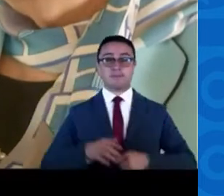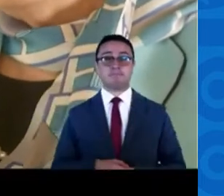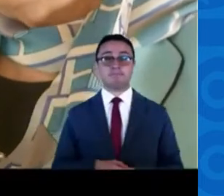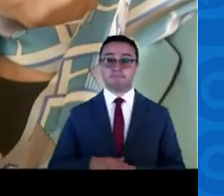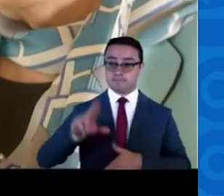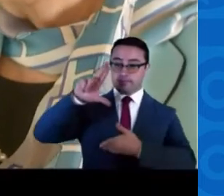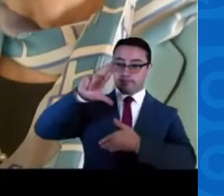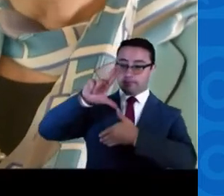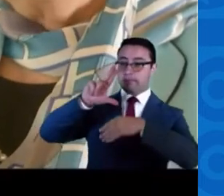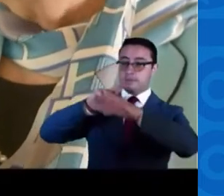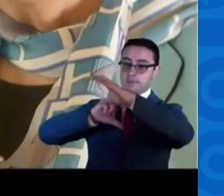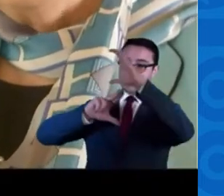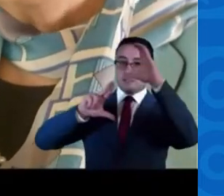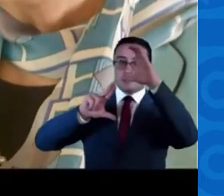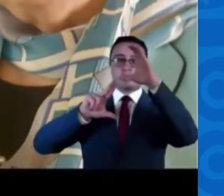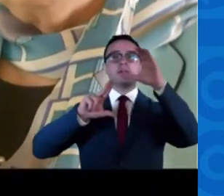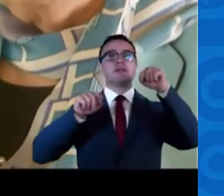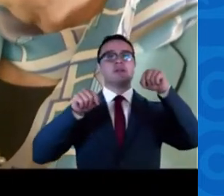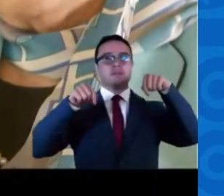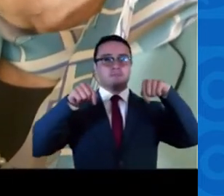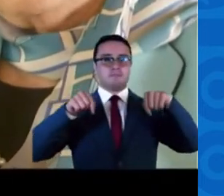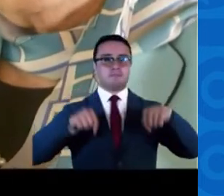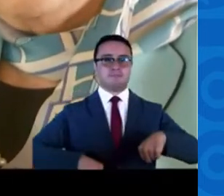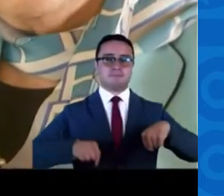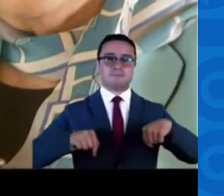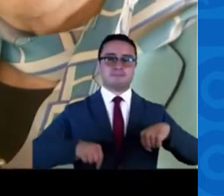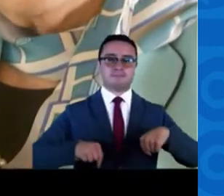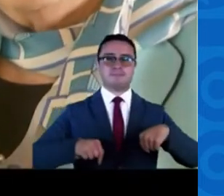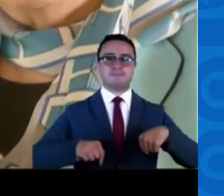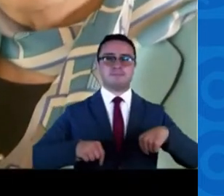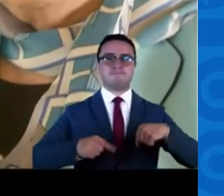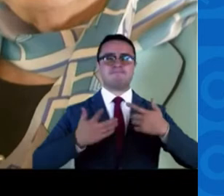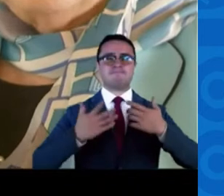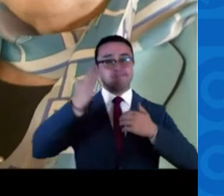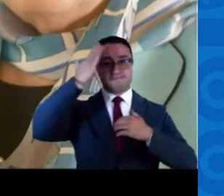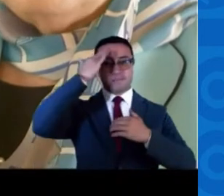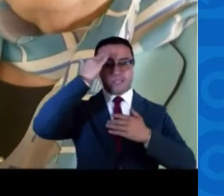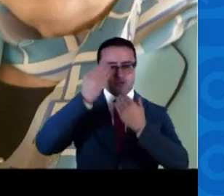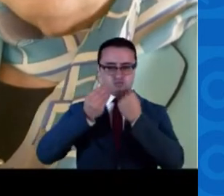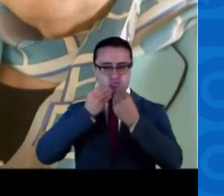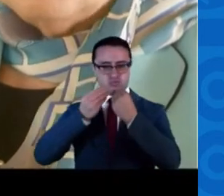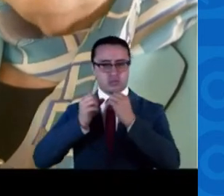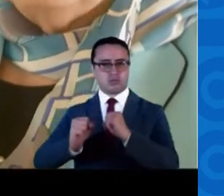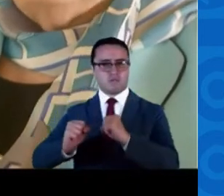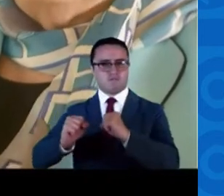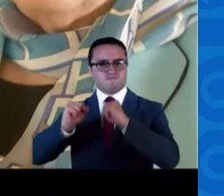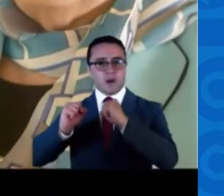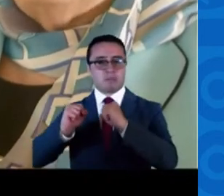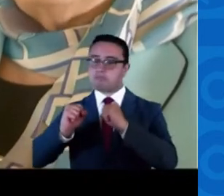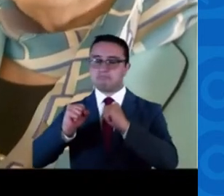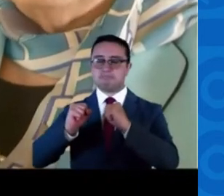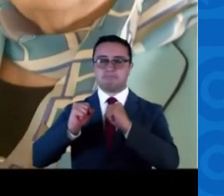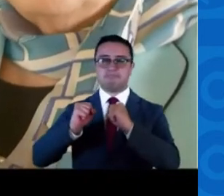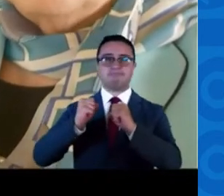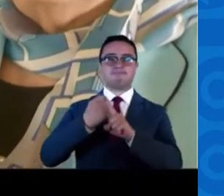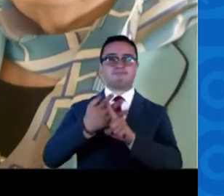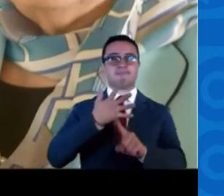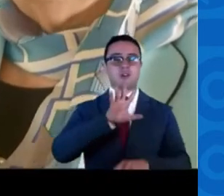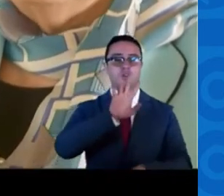region. Latin America and the Caribbean are highly affected regions by food